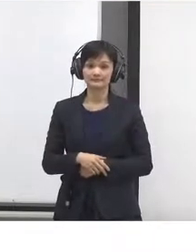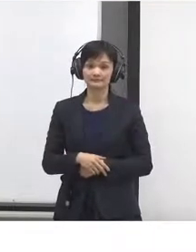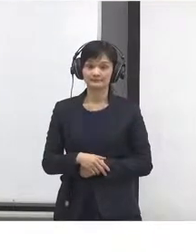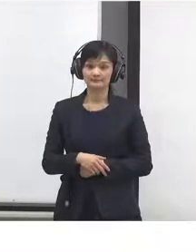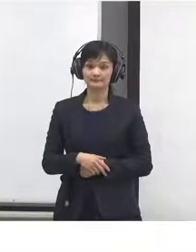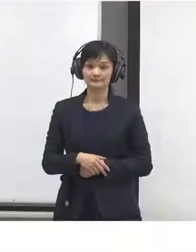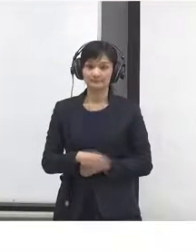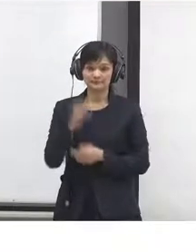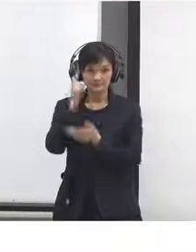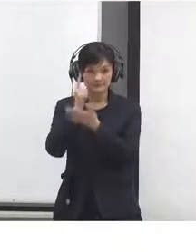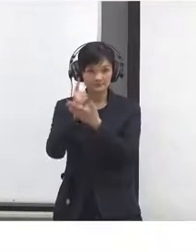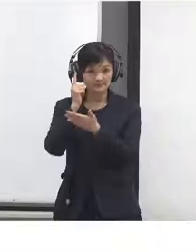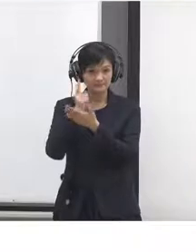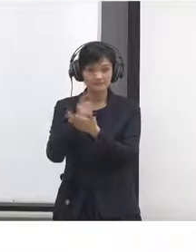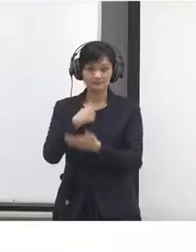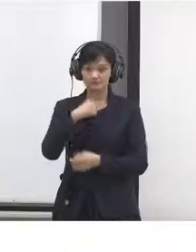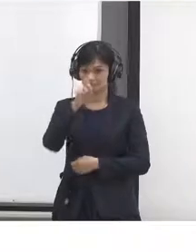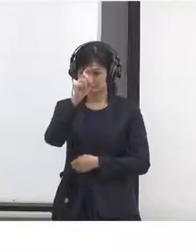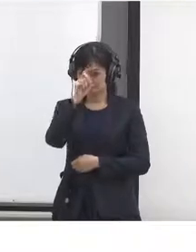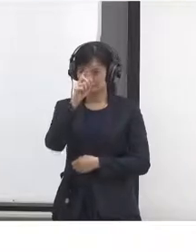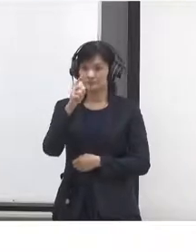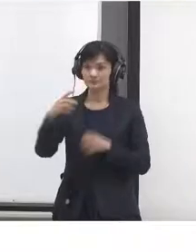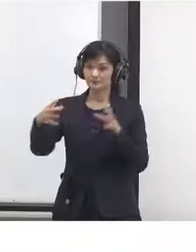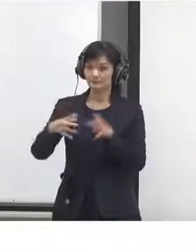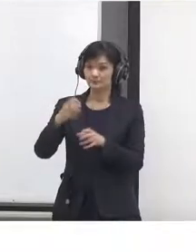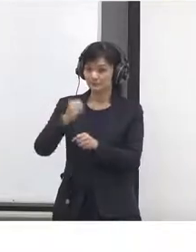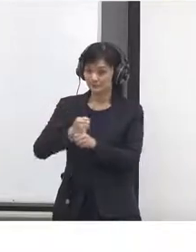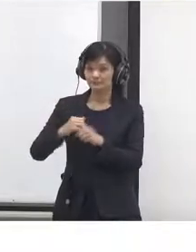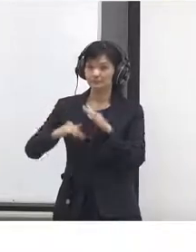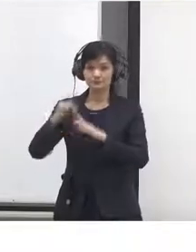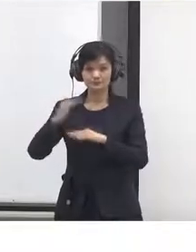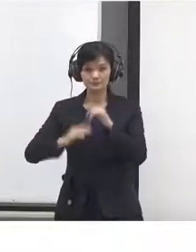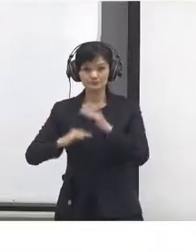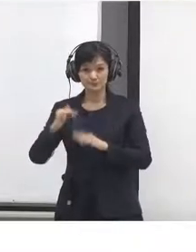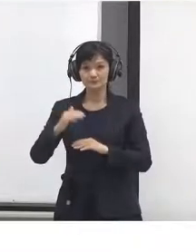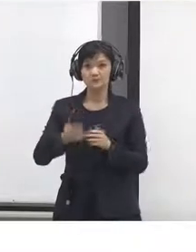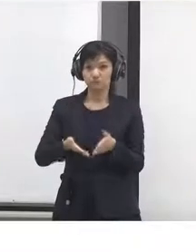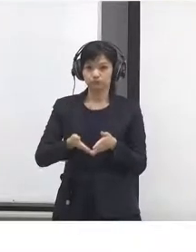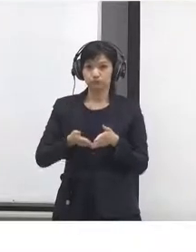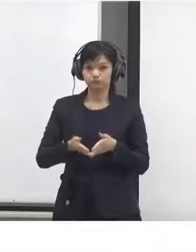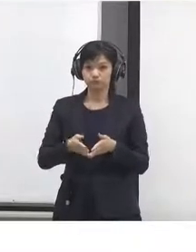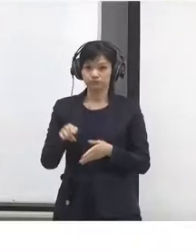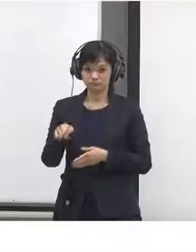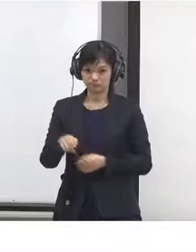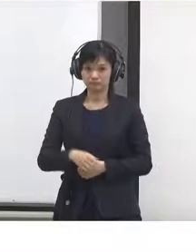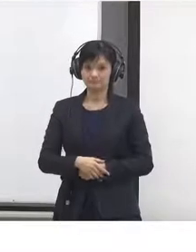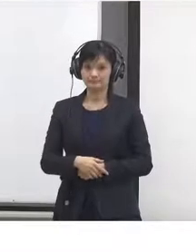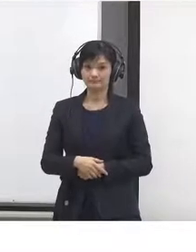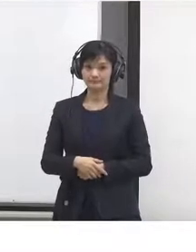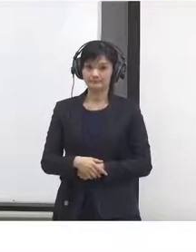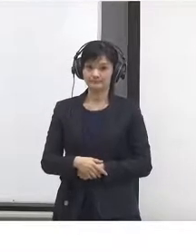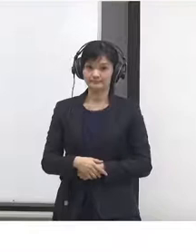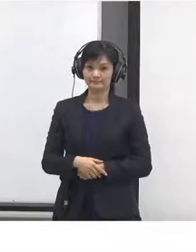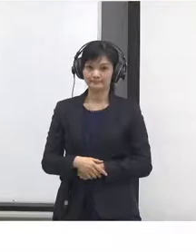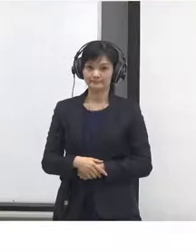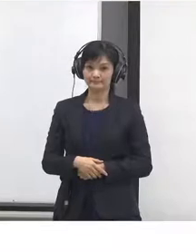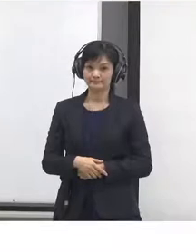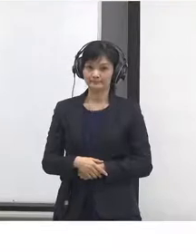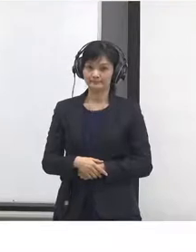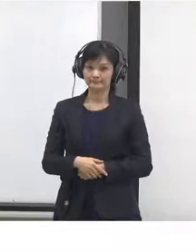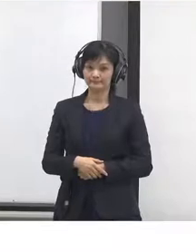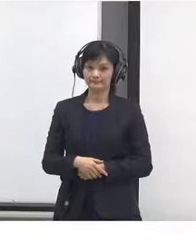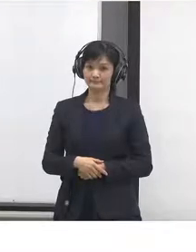each other. With not-for-profits, sometimes this means they can act as like a problem owner